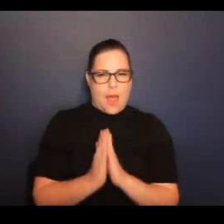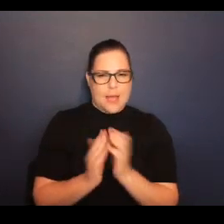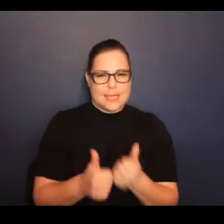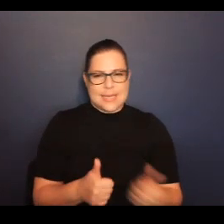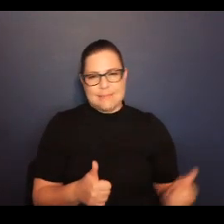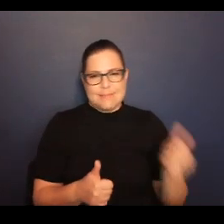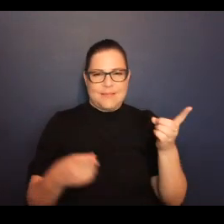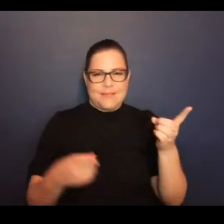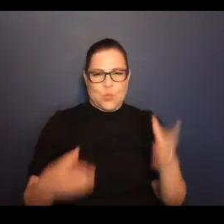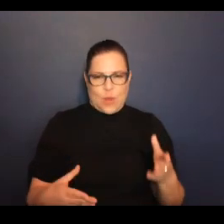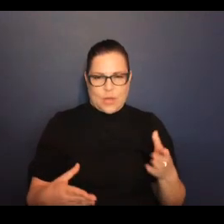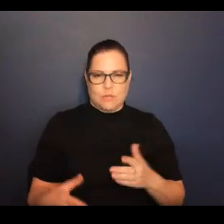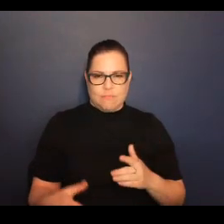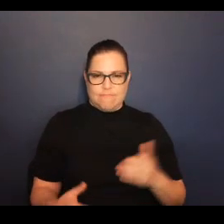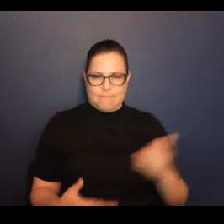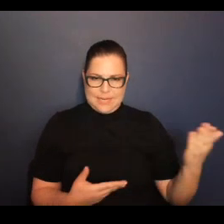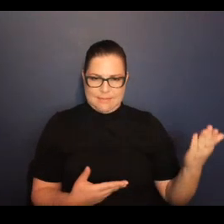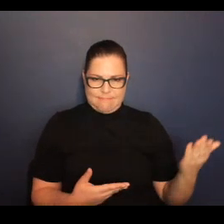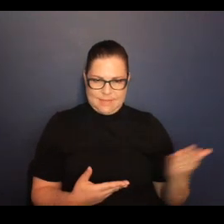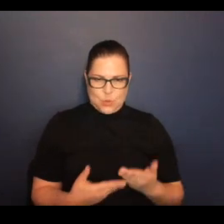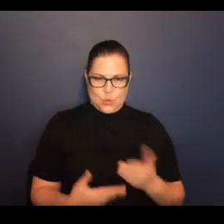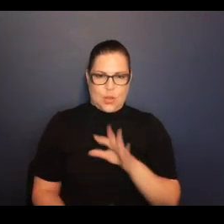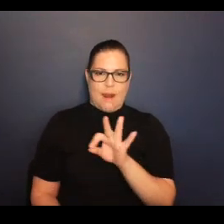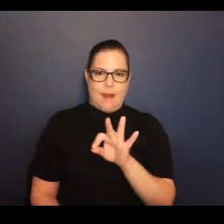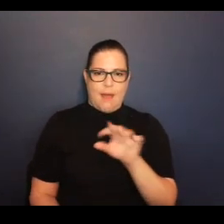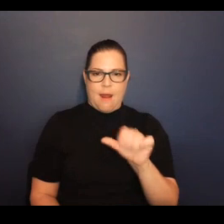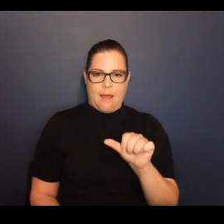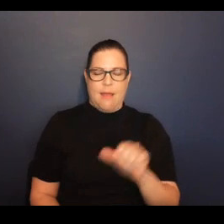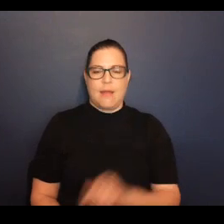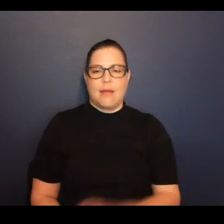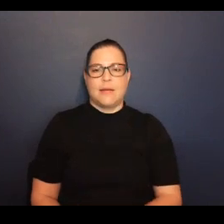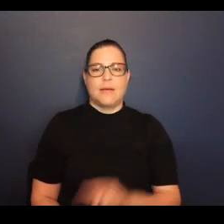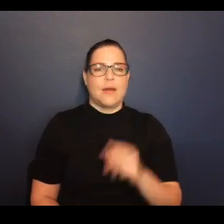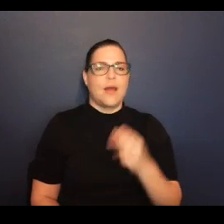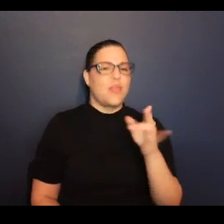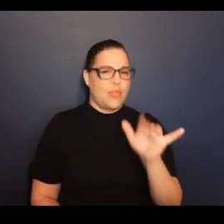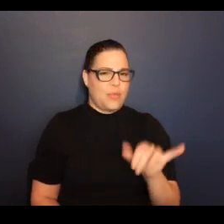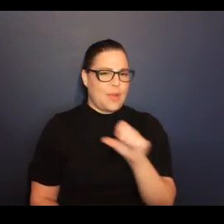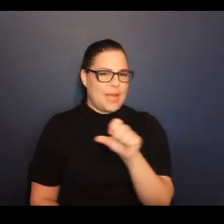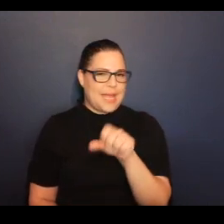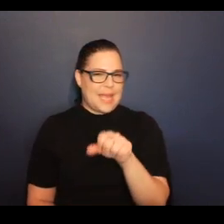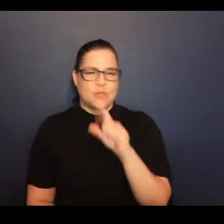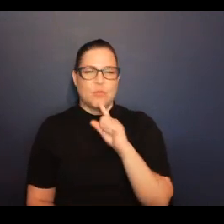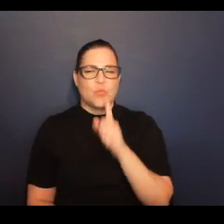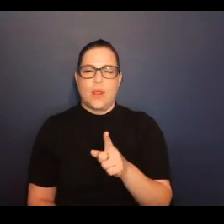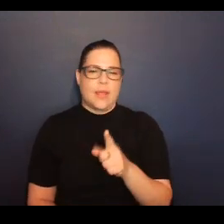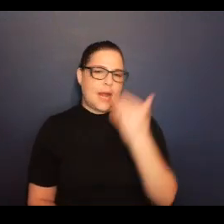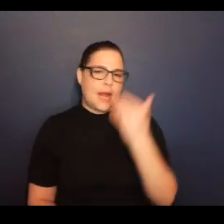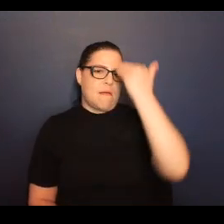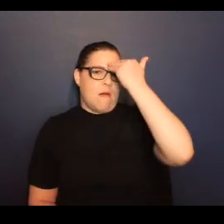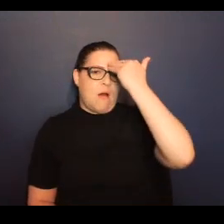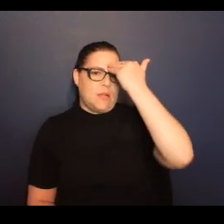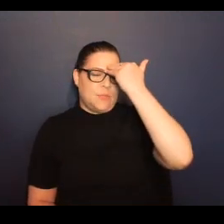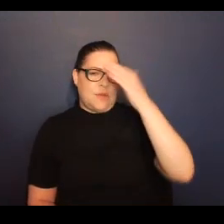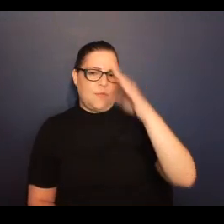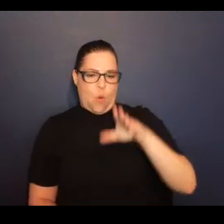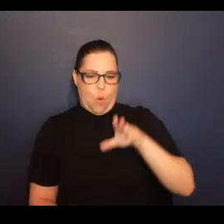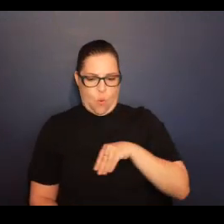to introduce this. Item 9A. Yes, this is just an acknowledgement that there's an